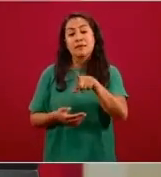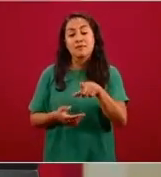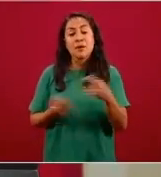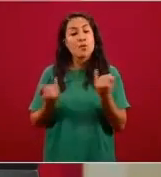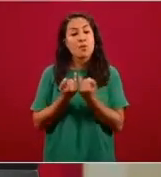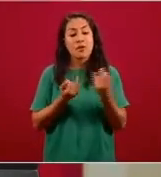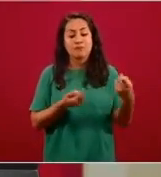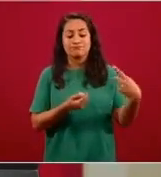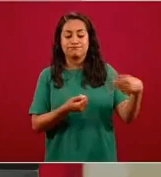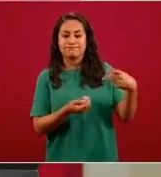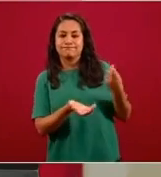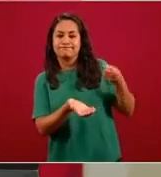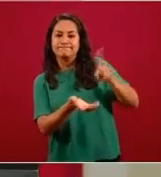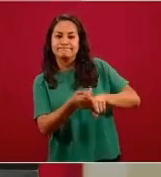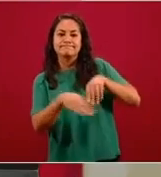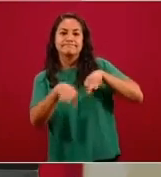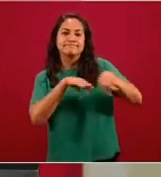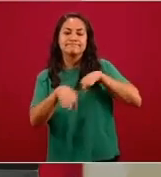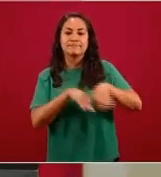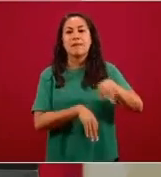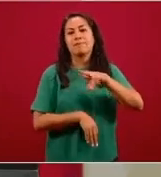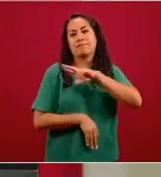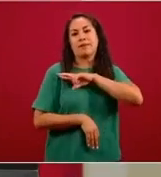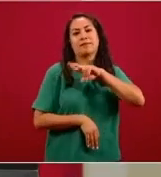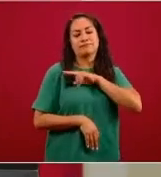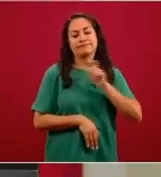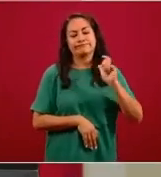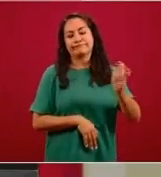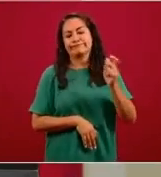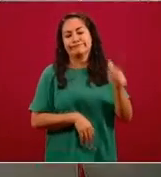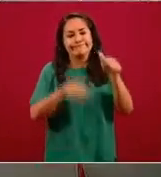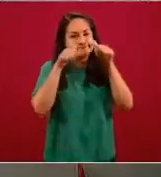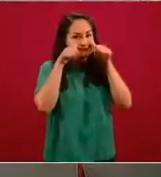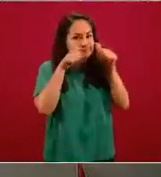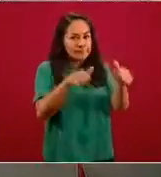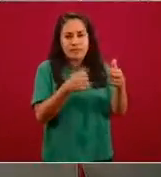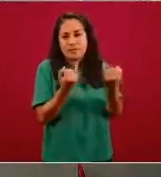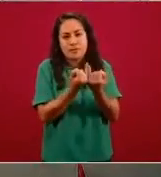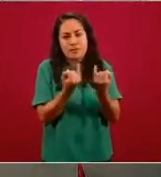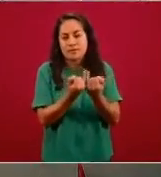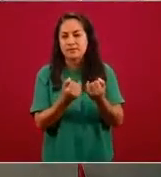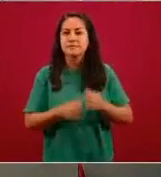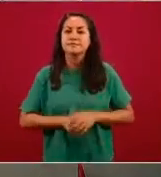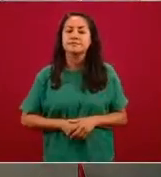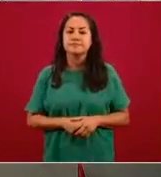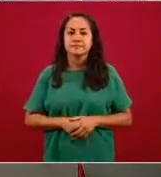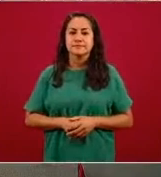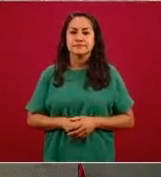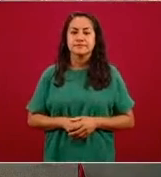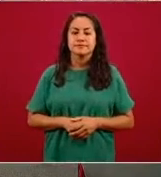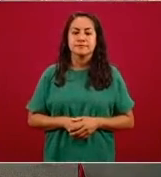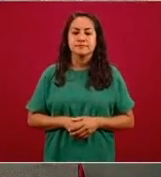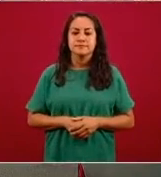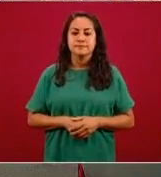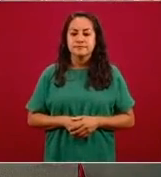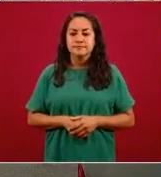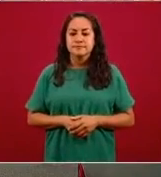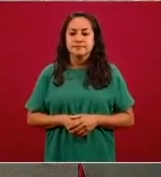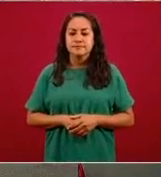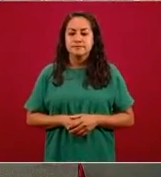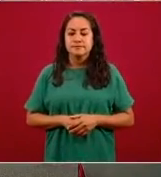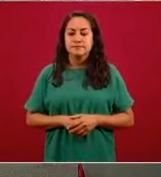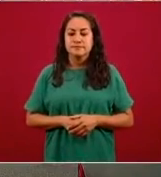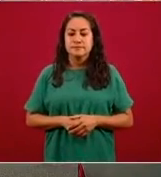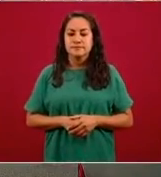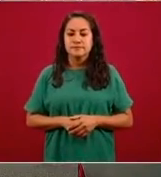agreement. And there are still many other health conditions that daily are being attended to right now, so they need room for them too, those